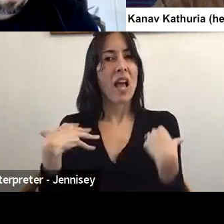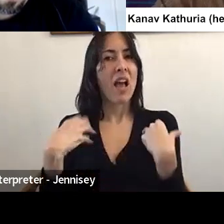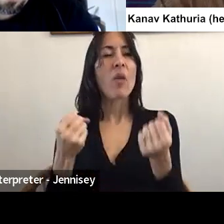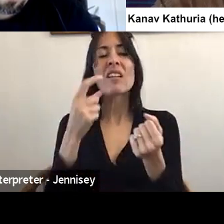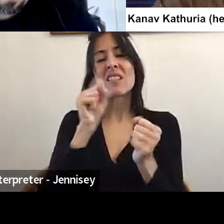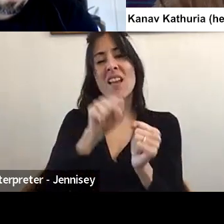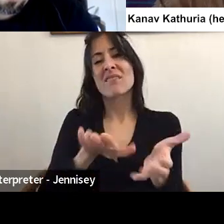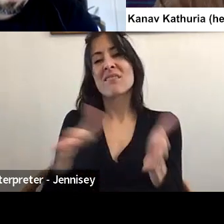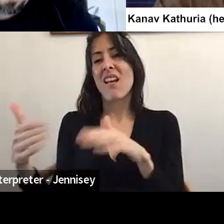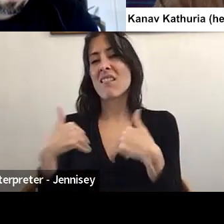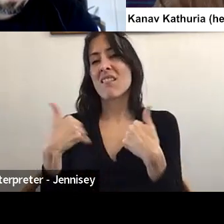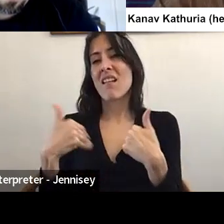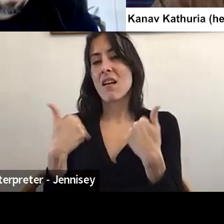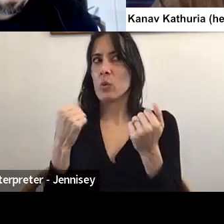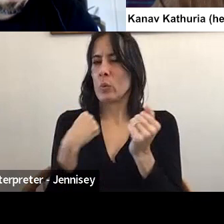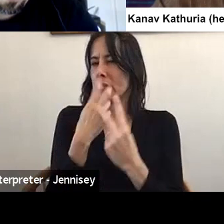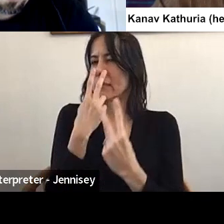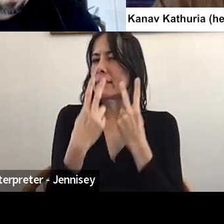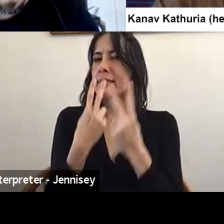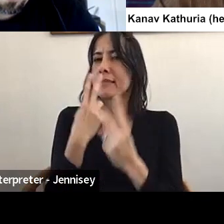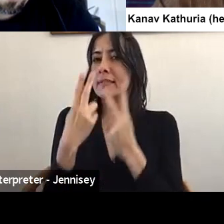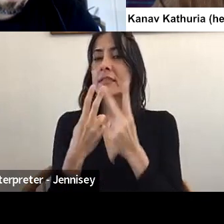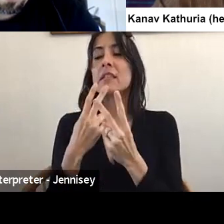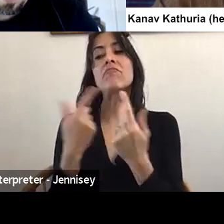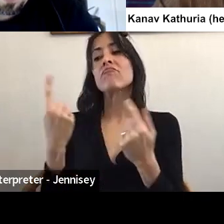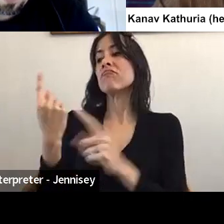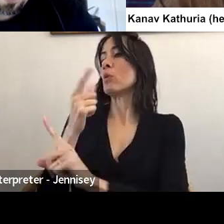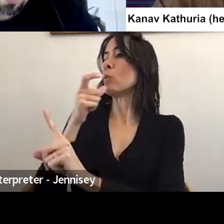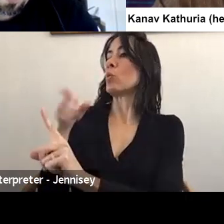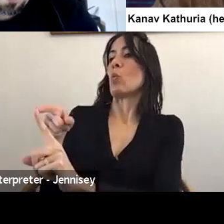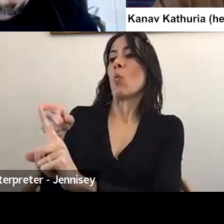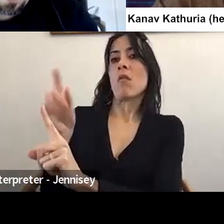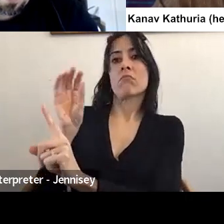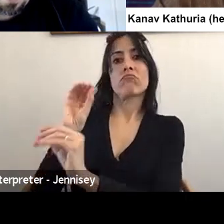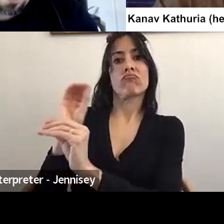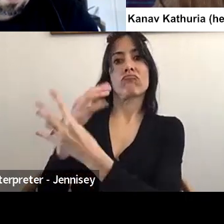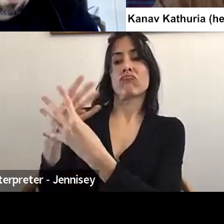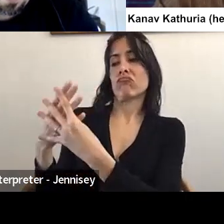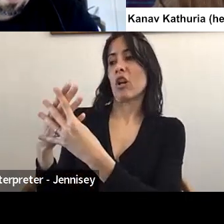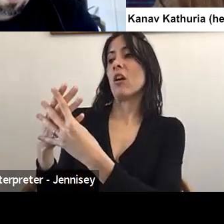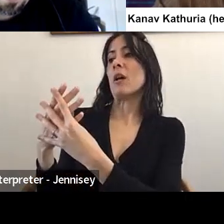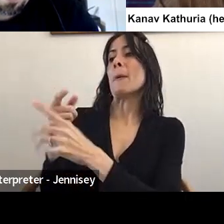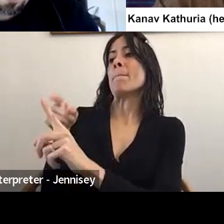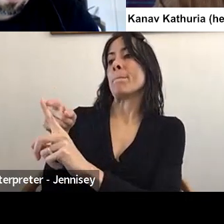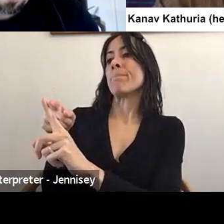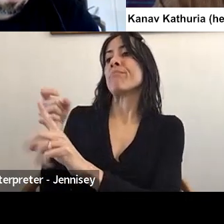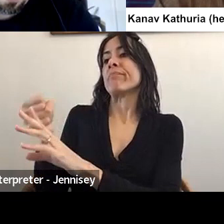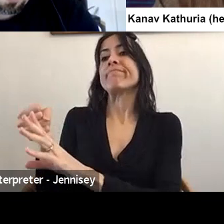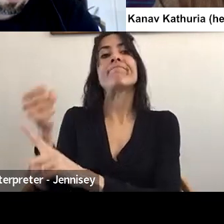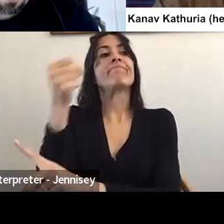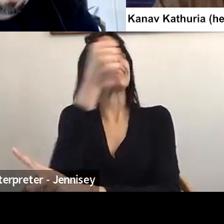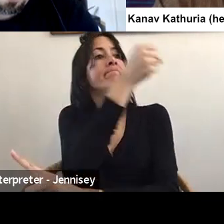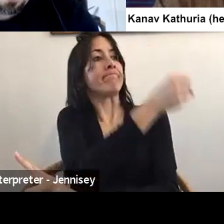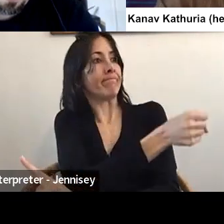work, right? A person who is entering prison in many instances, if not all, is going to leave in worse